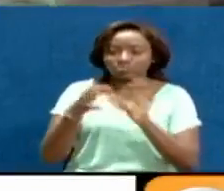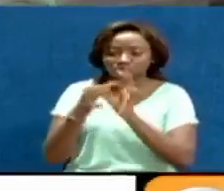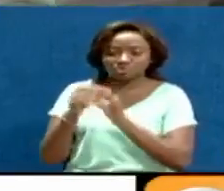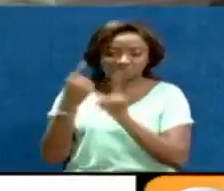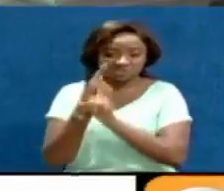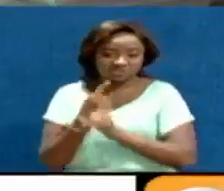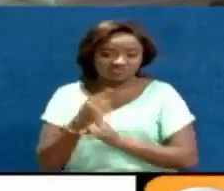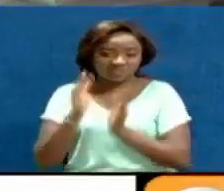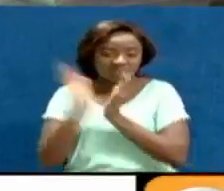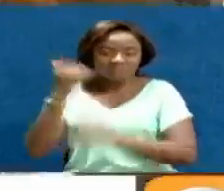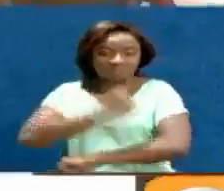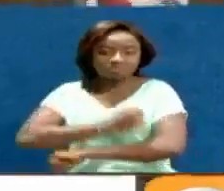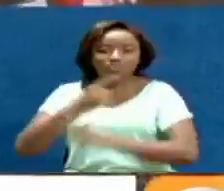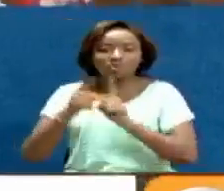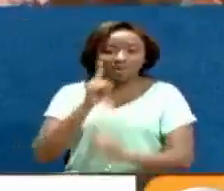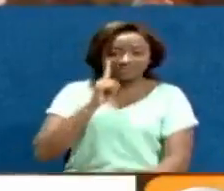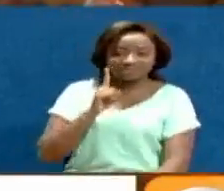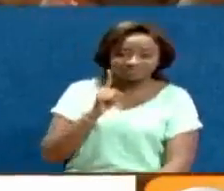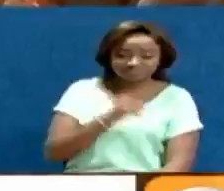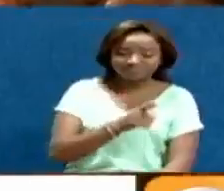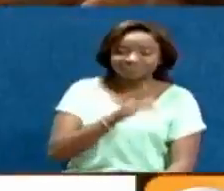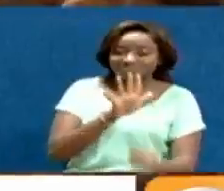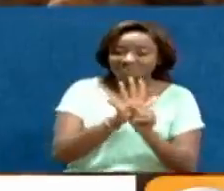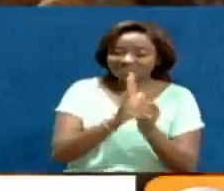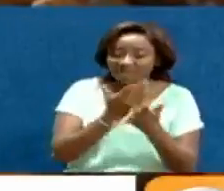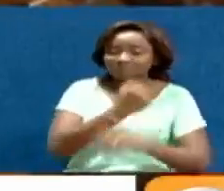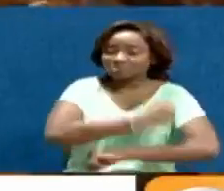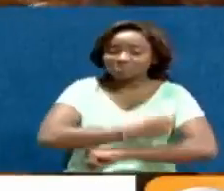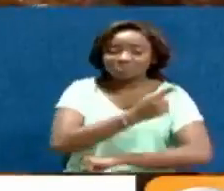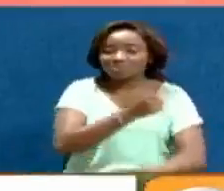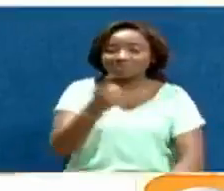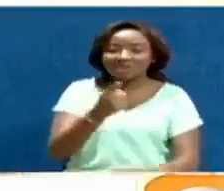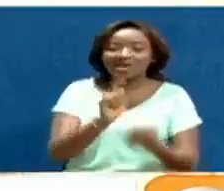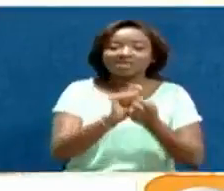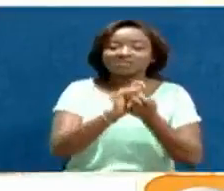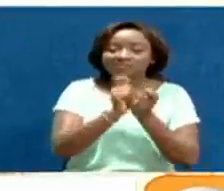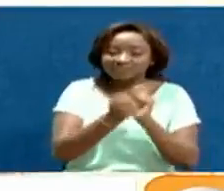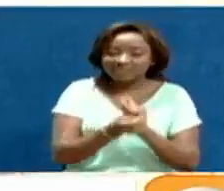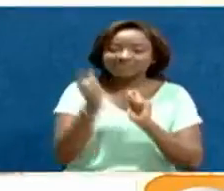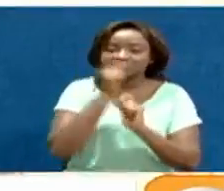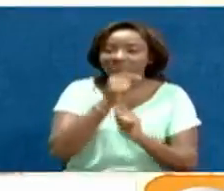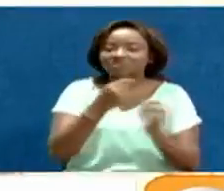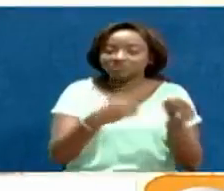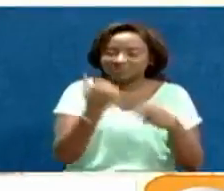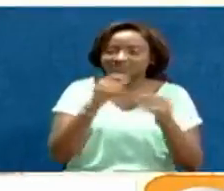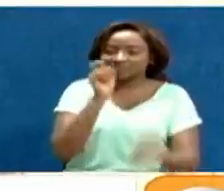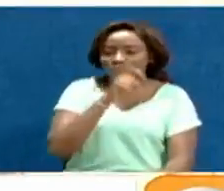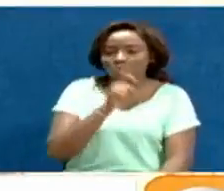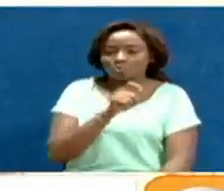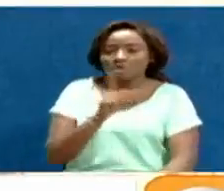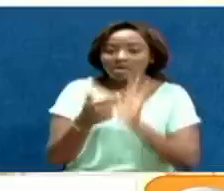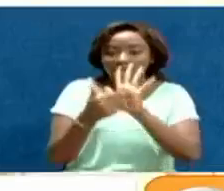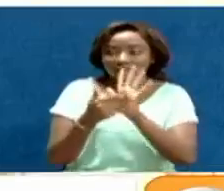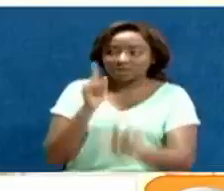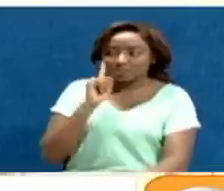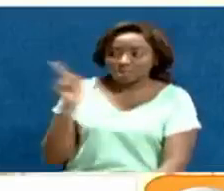of two private schools that had been converted into poultry business are struggling to revive. Pastor Joseph Maina is the proprietor of Mwea